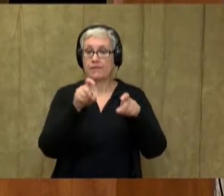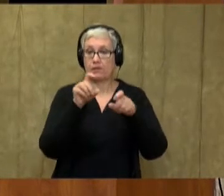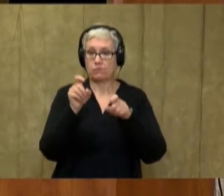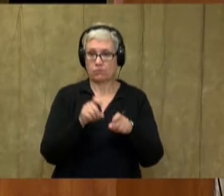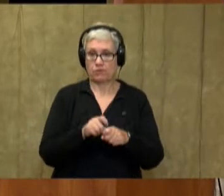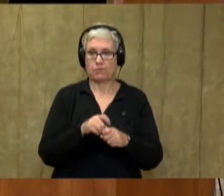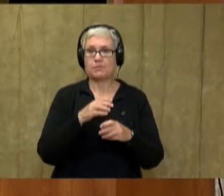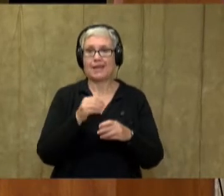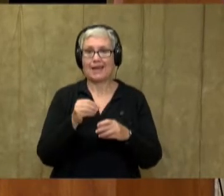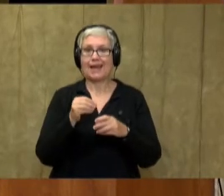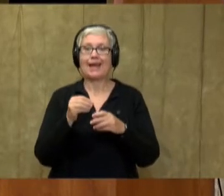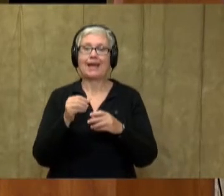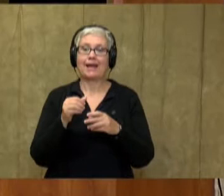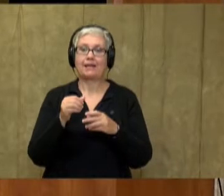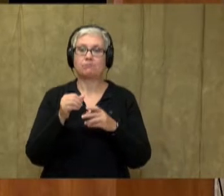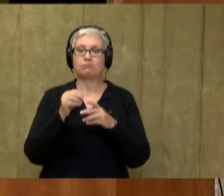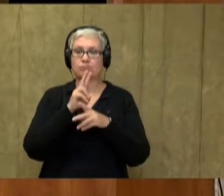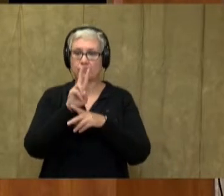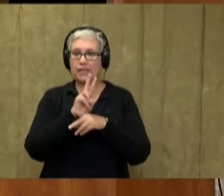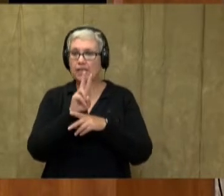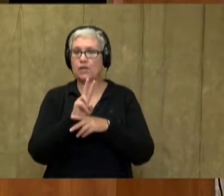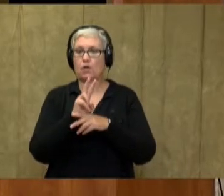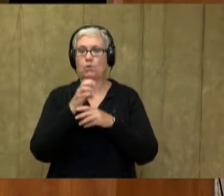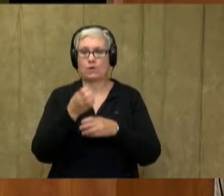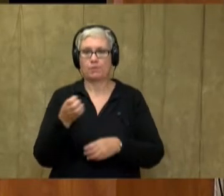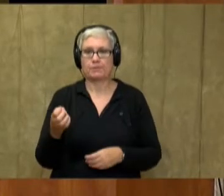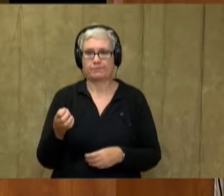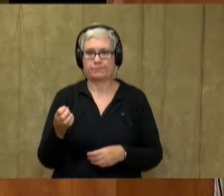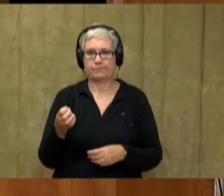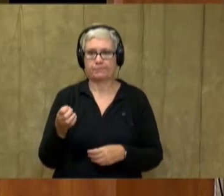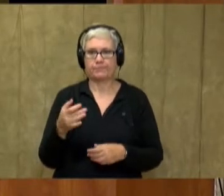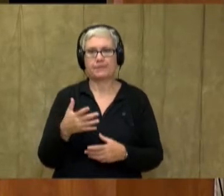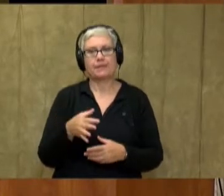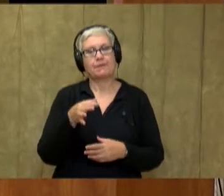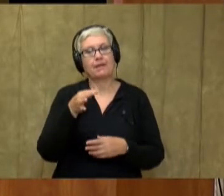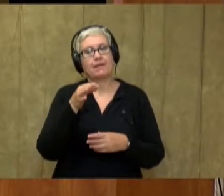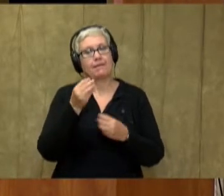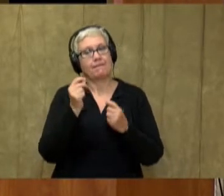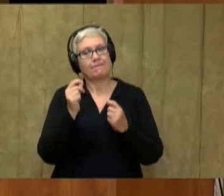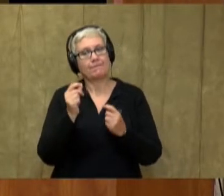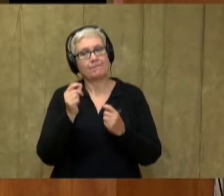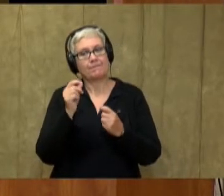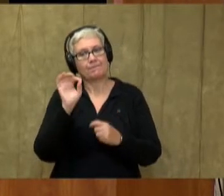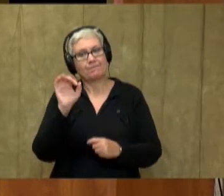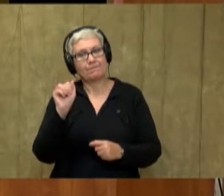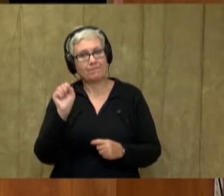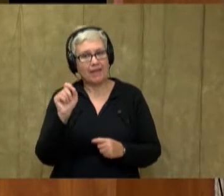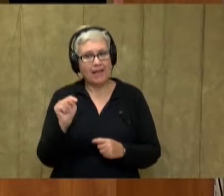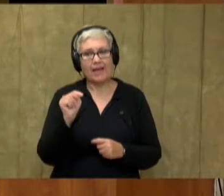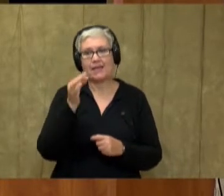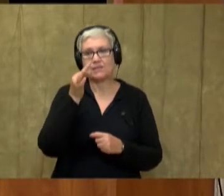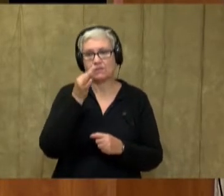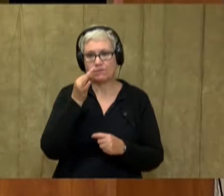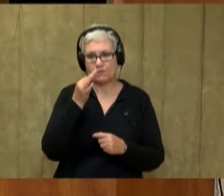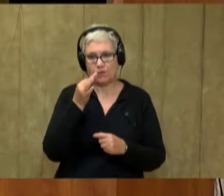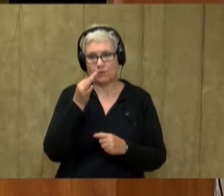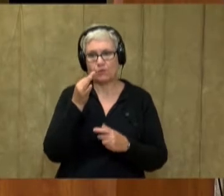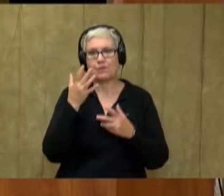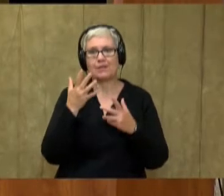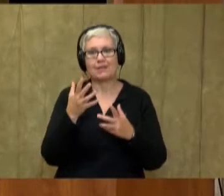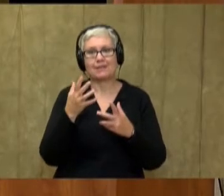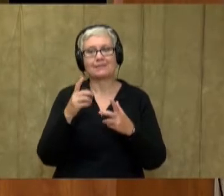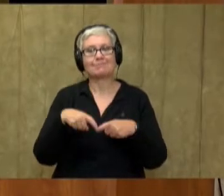equipment. On the other hand, fast food is greatly contributing to the epidemic of obesity among America's